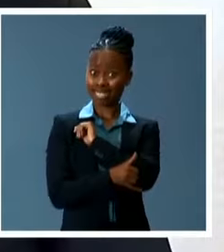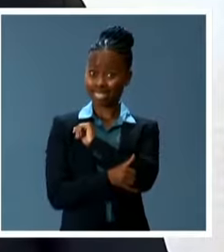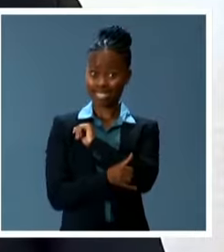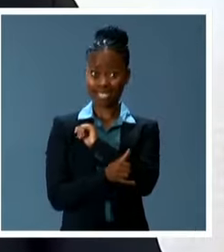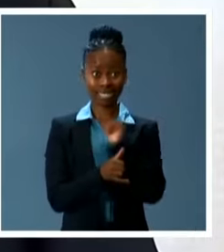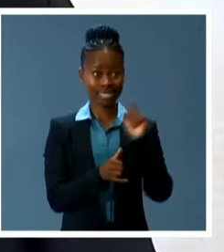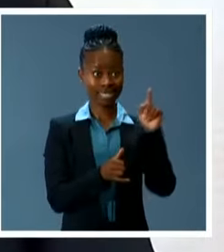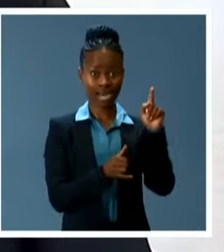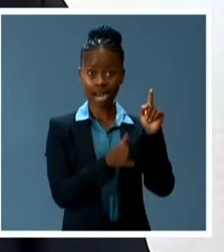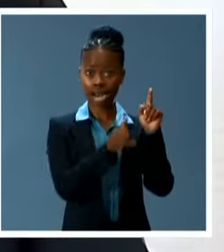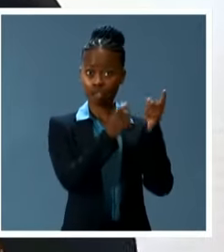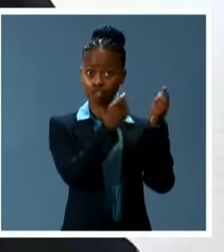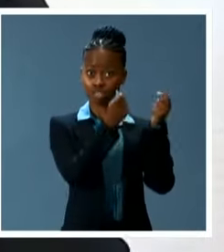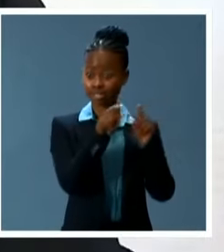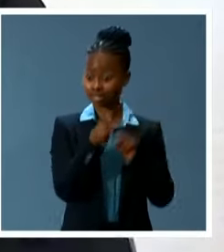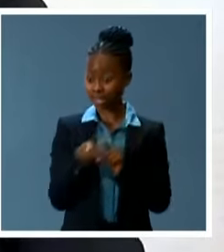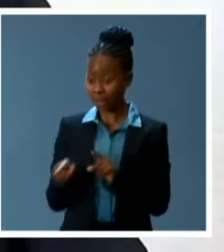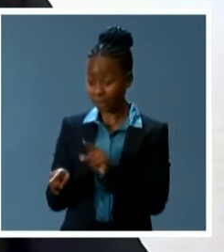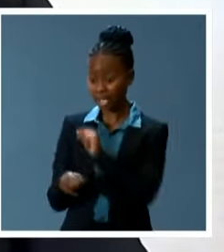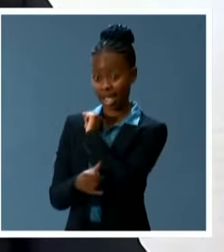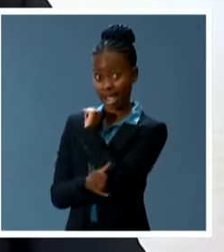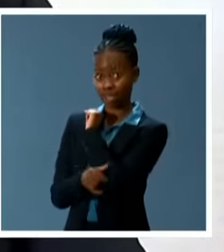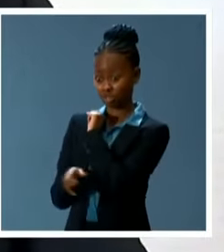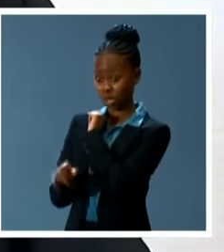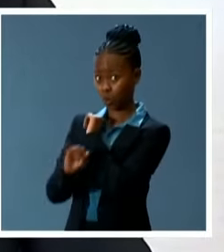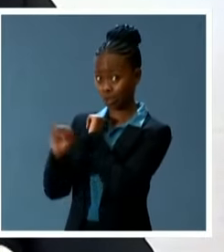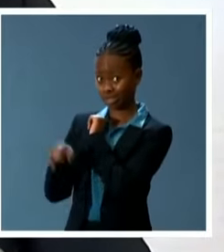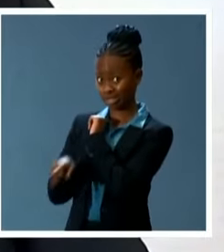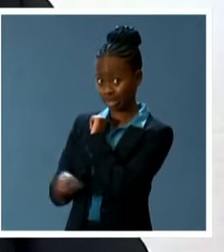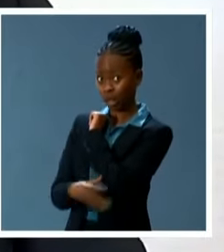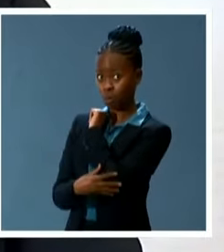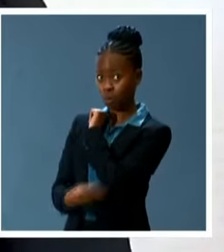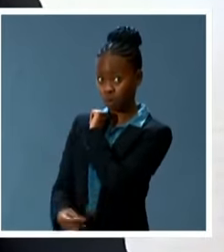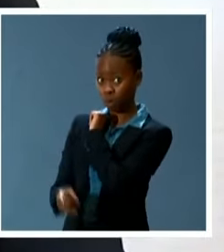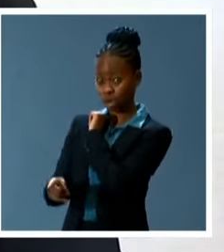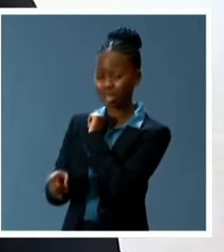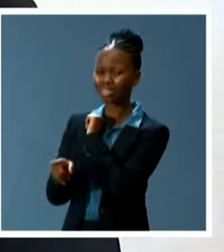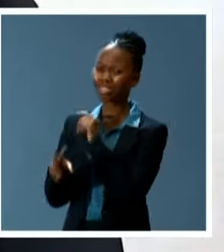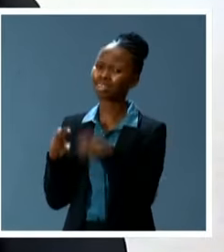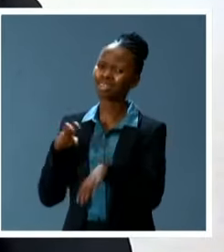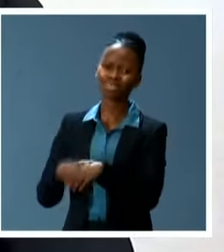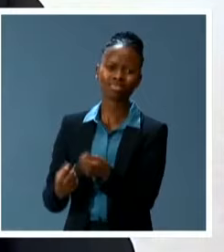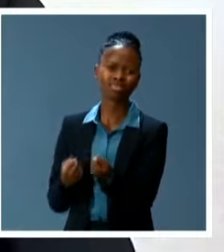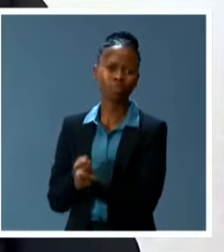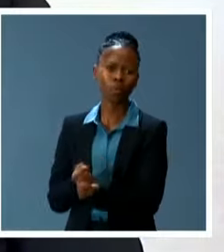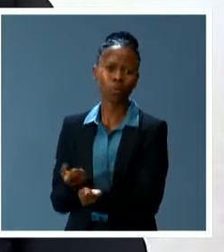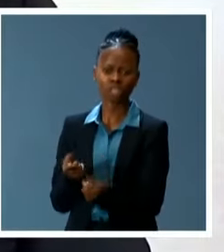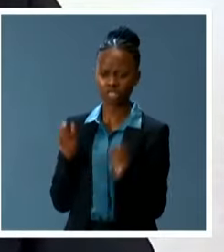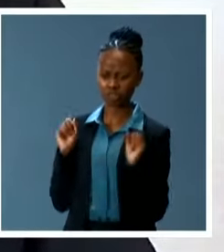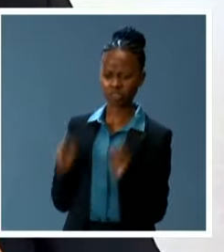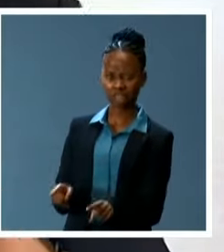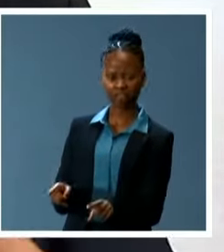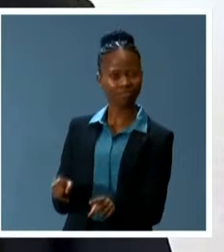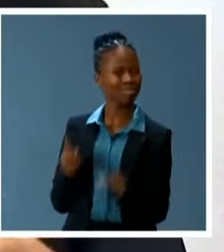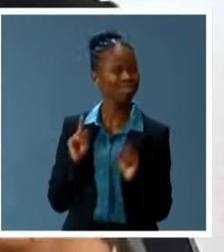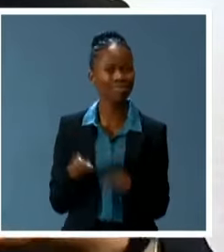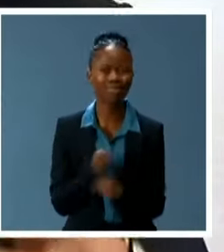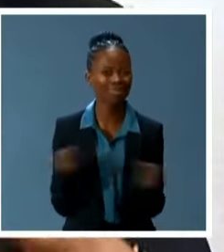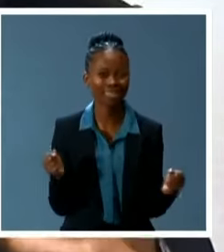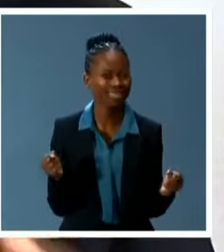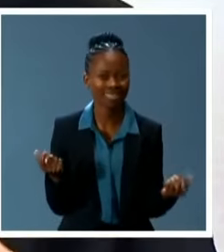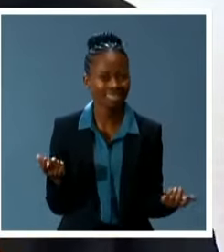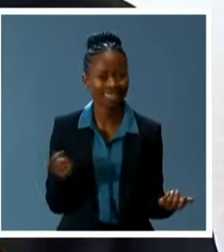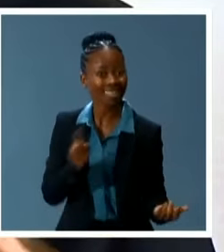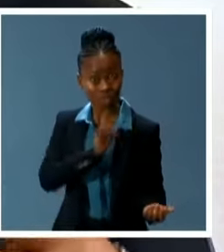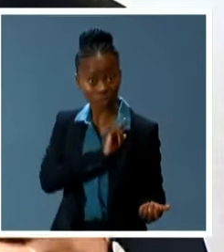it is obvious that that is one of the reasons I was mentioning. We need not only to have a social contract within